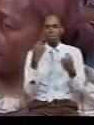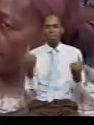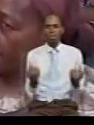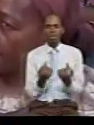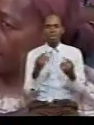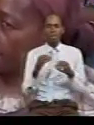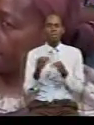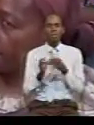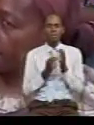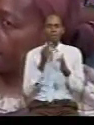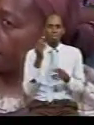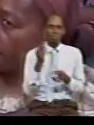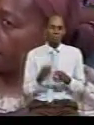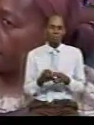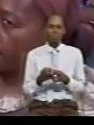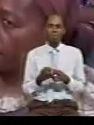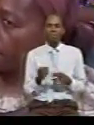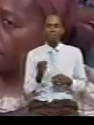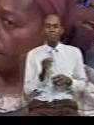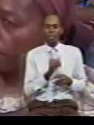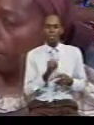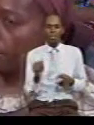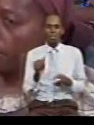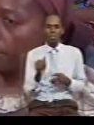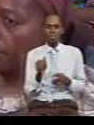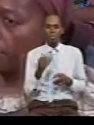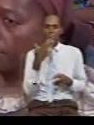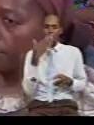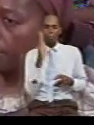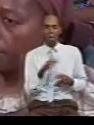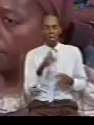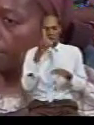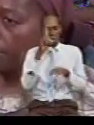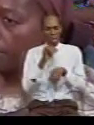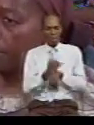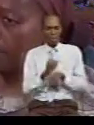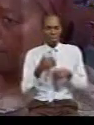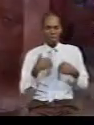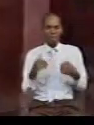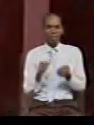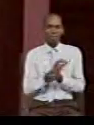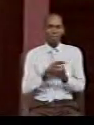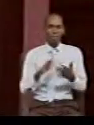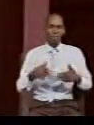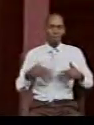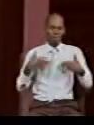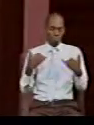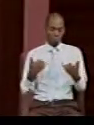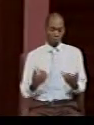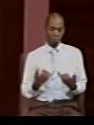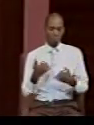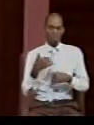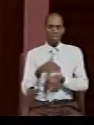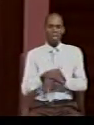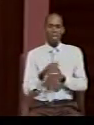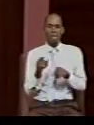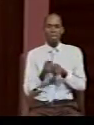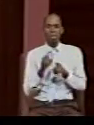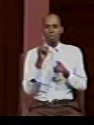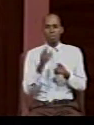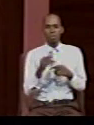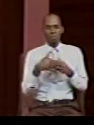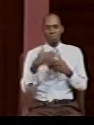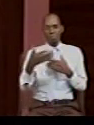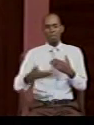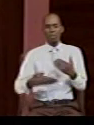If bad habits are destroying your life, tonight as you bring Christ, who says I'm